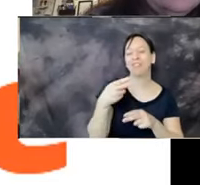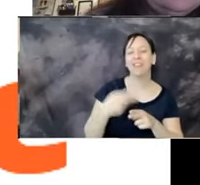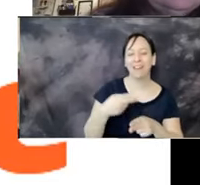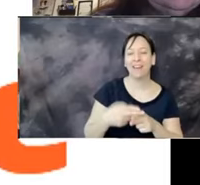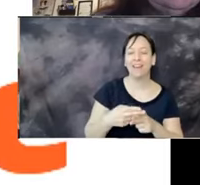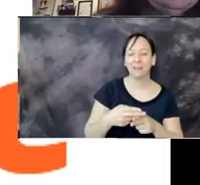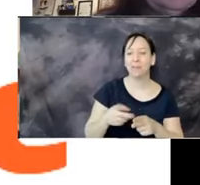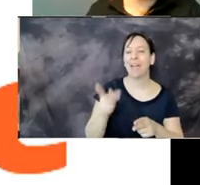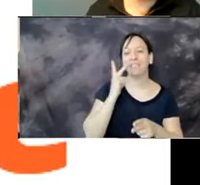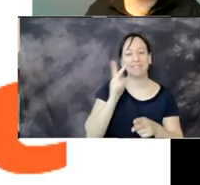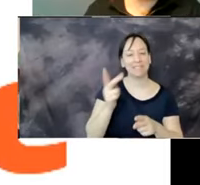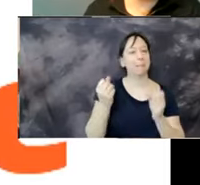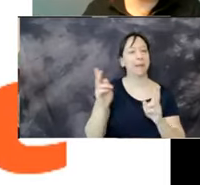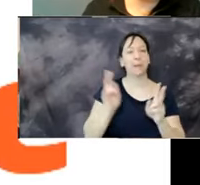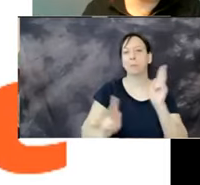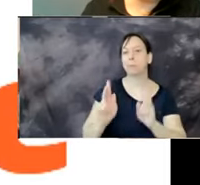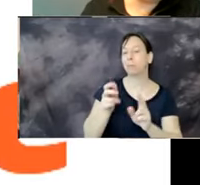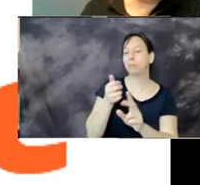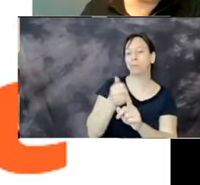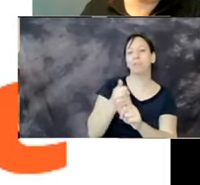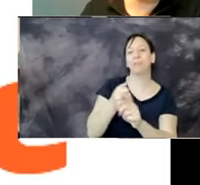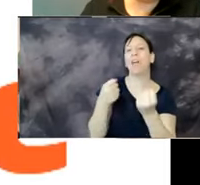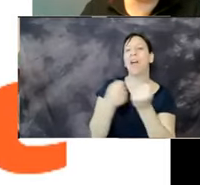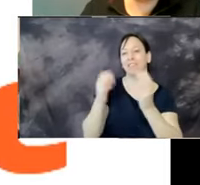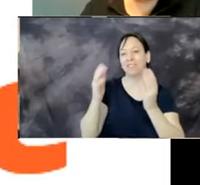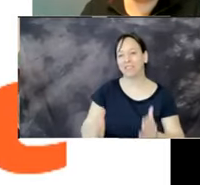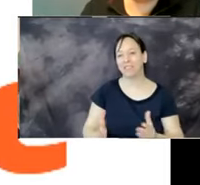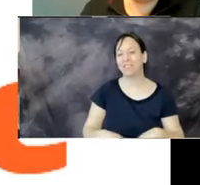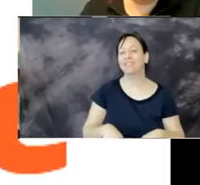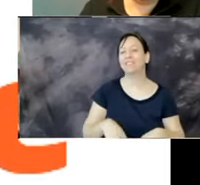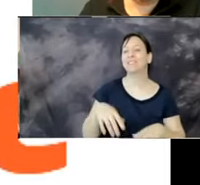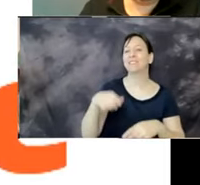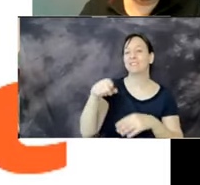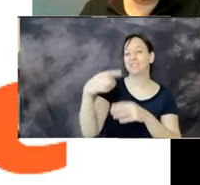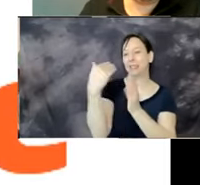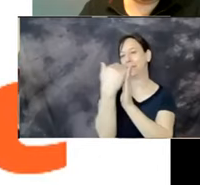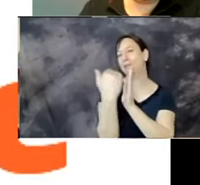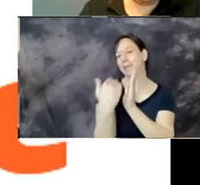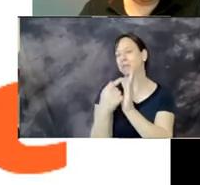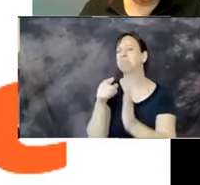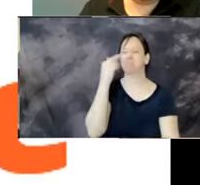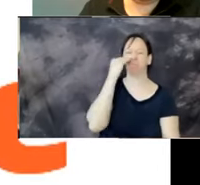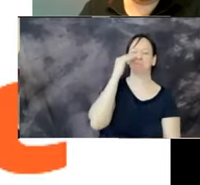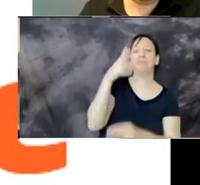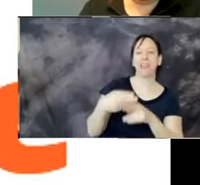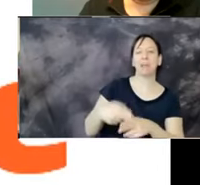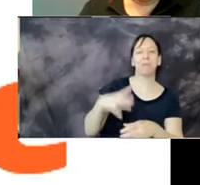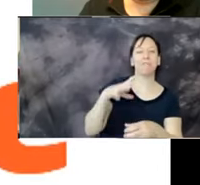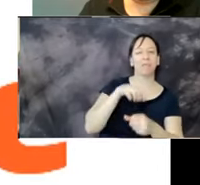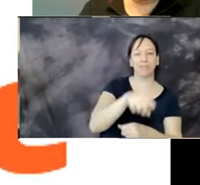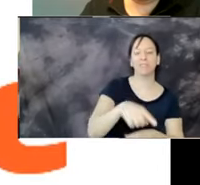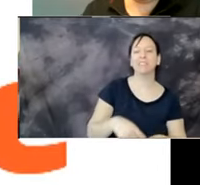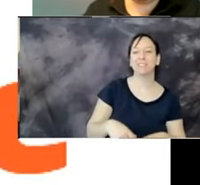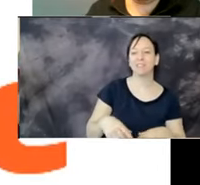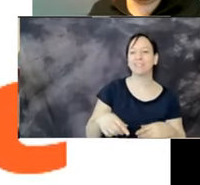of advocates in the audience attendee list here that I know we're very much a part of this. So